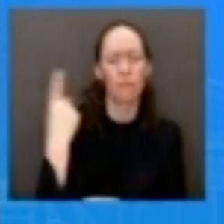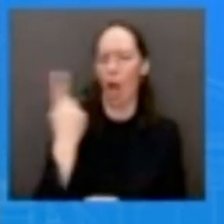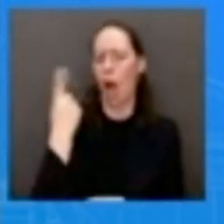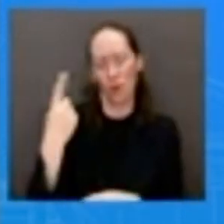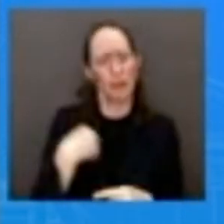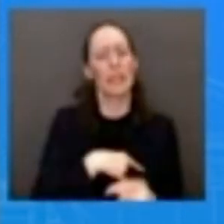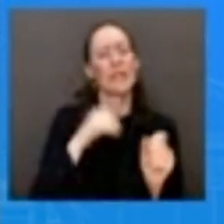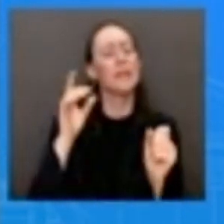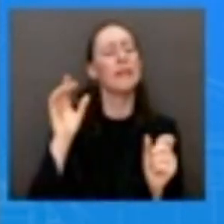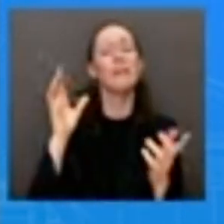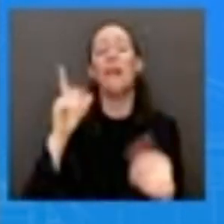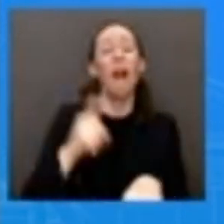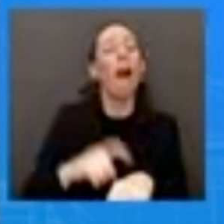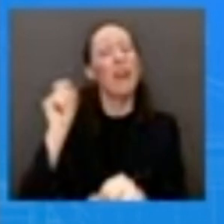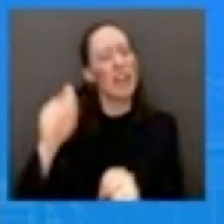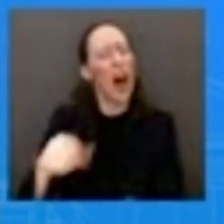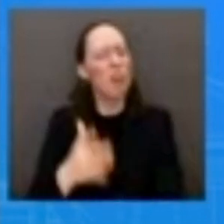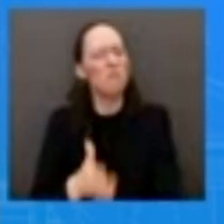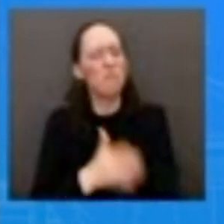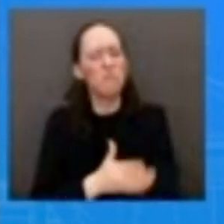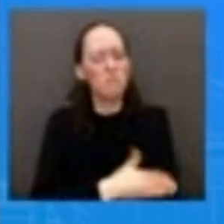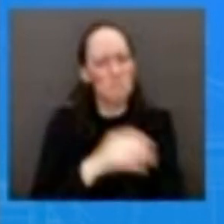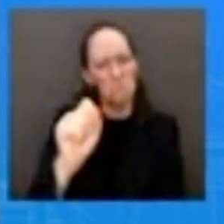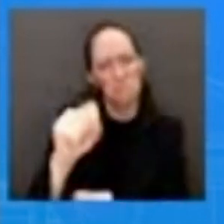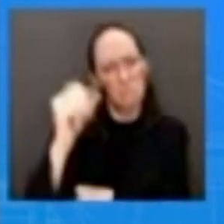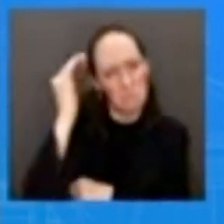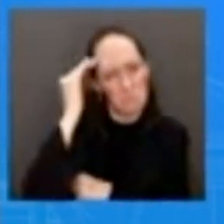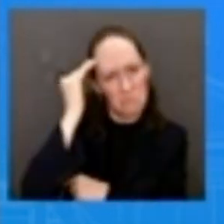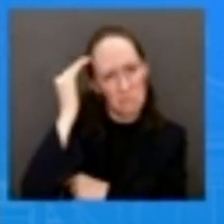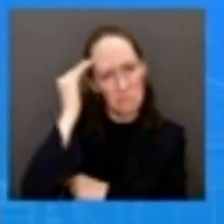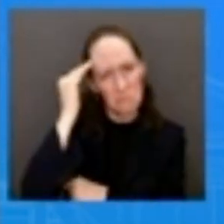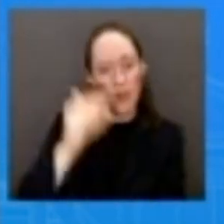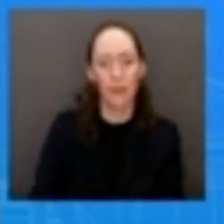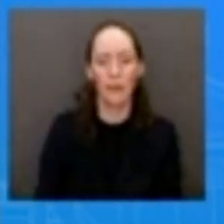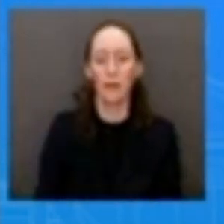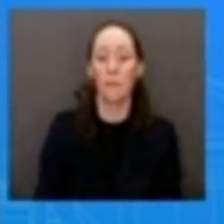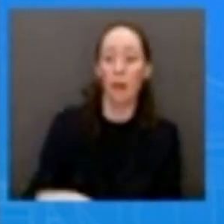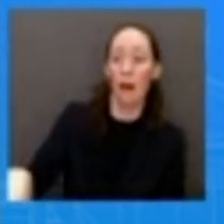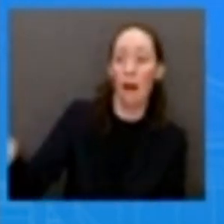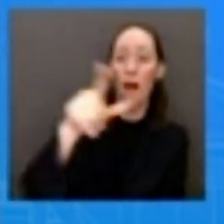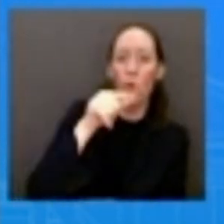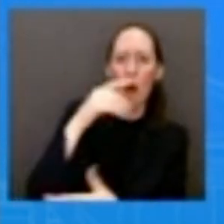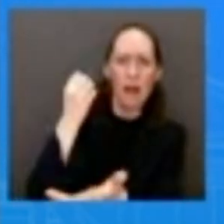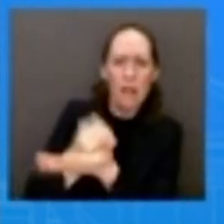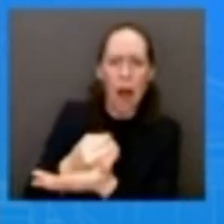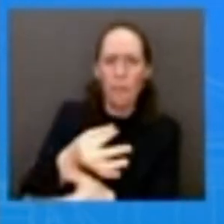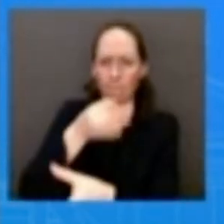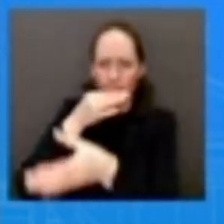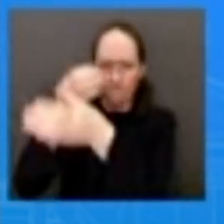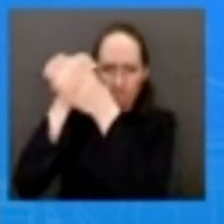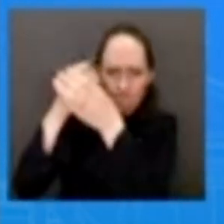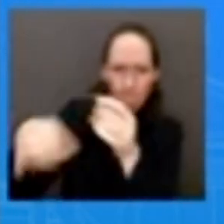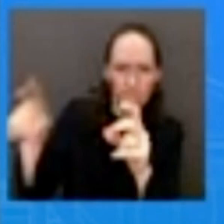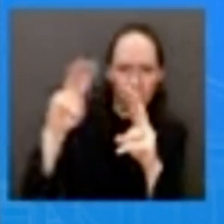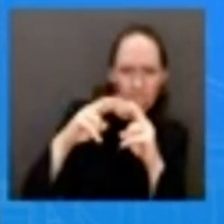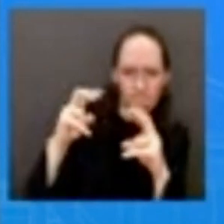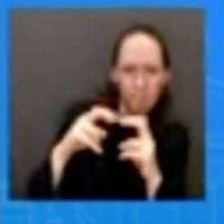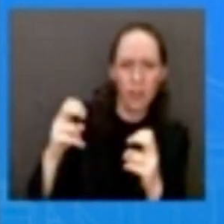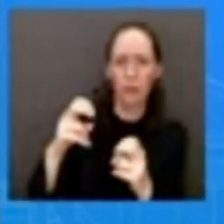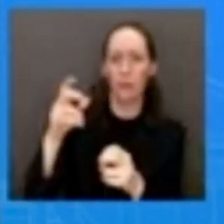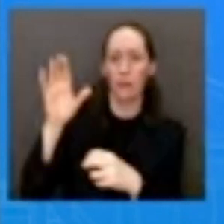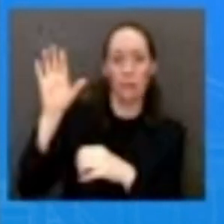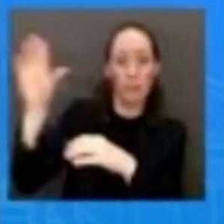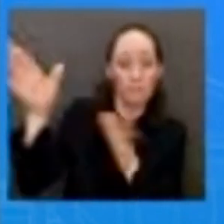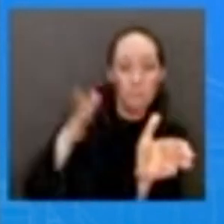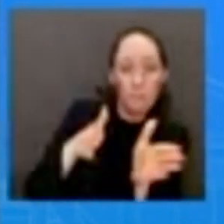believe that what the president has put forth as a plan to make sure that we're building an economy from the bottom up, middle out, is indeed working. And we see